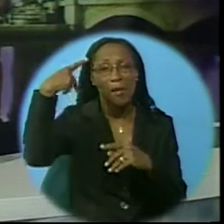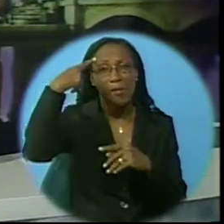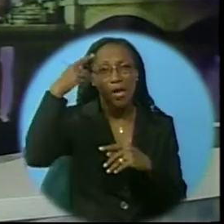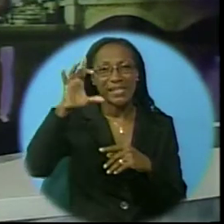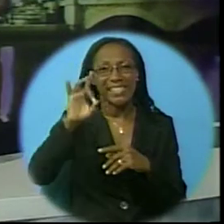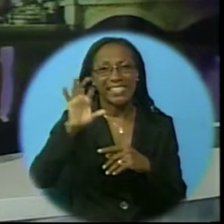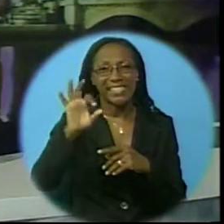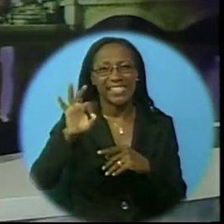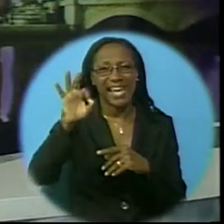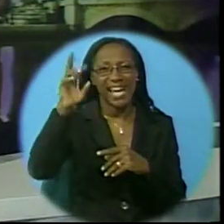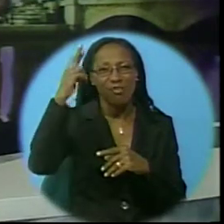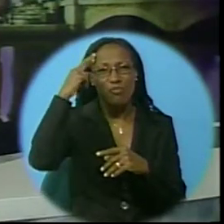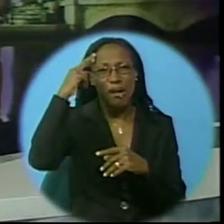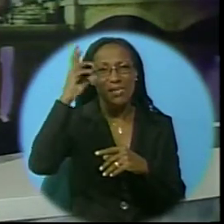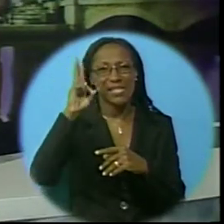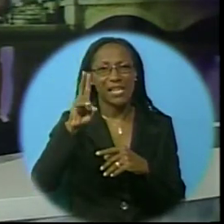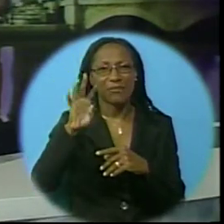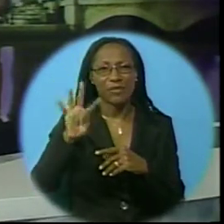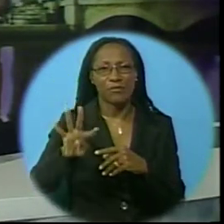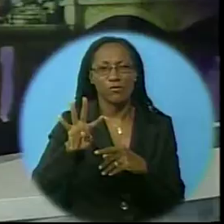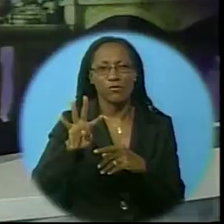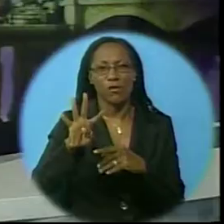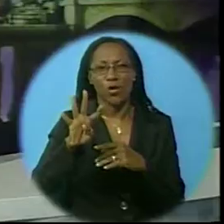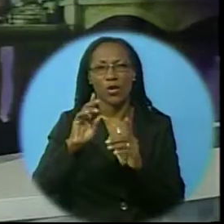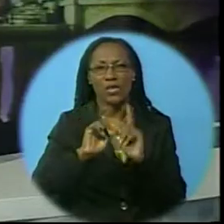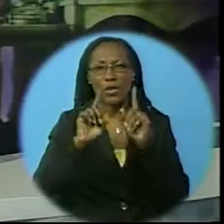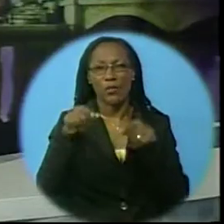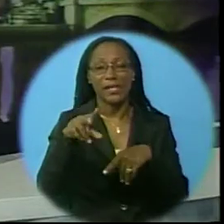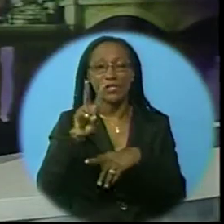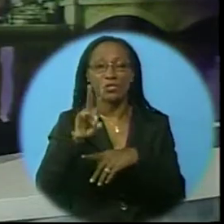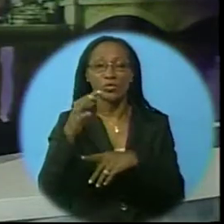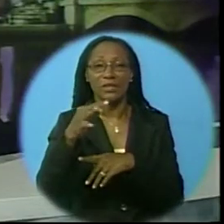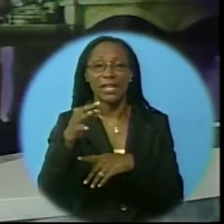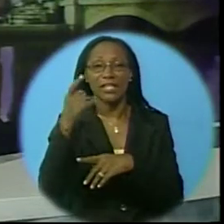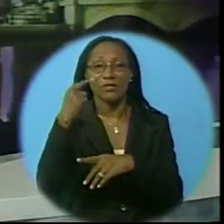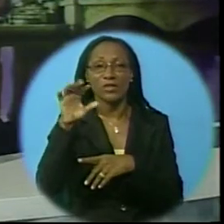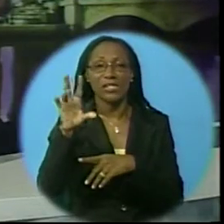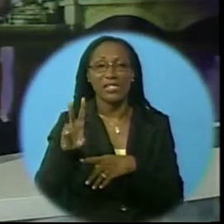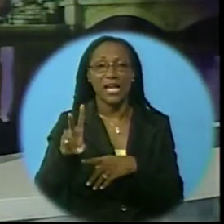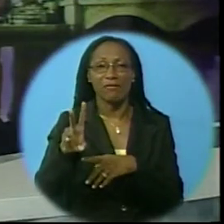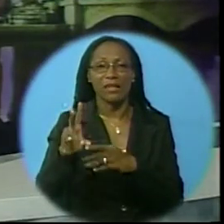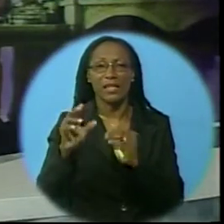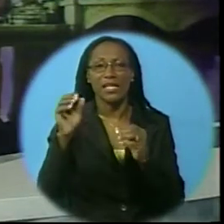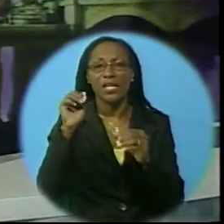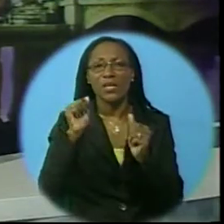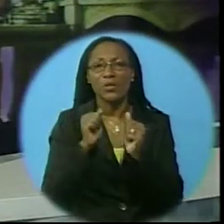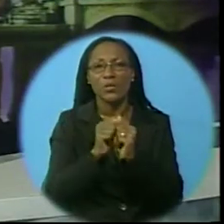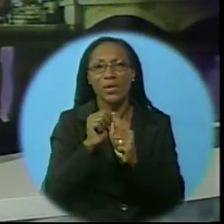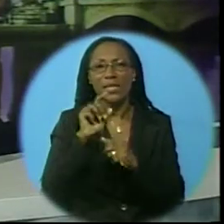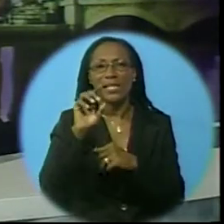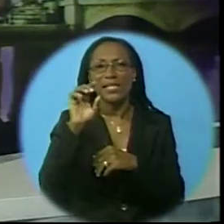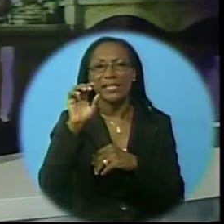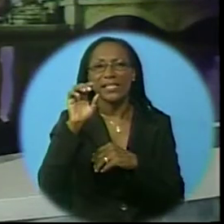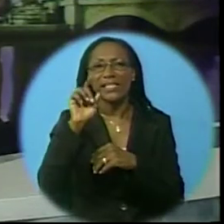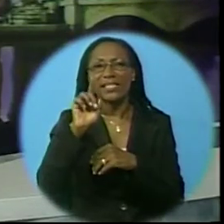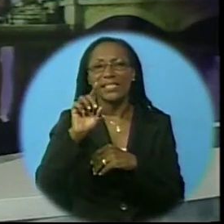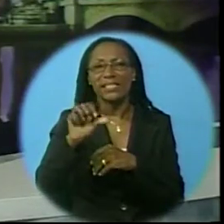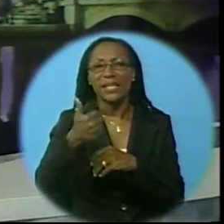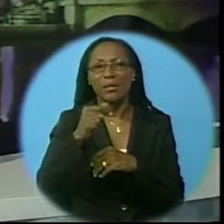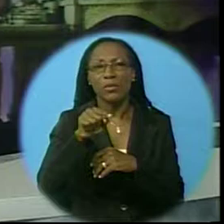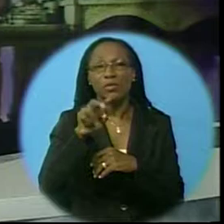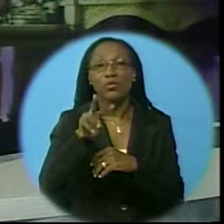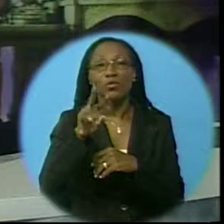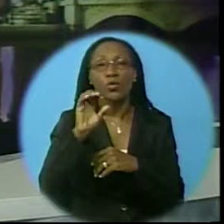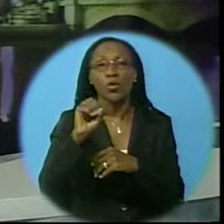Ramdin scoring 74 saw them to 219 for 7 with 10.2 overs to spare. Pollard and Ramdin put